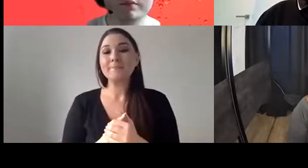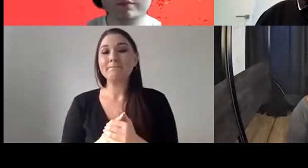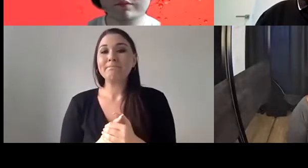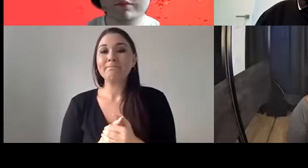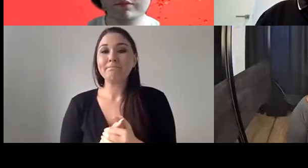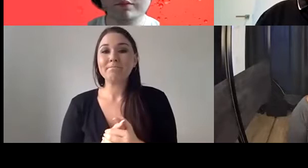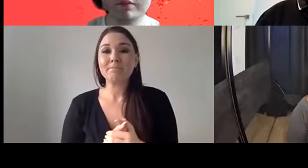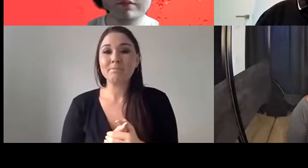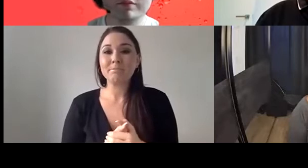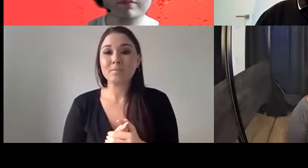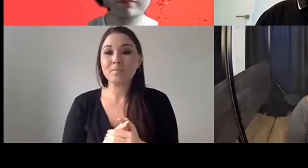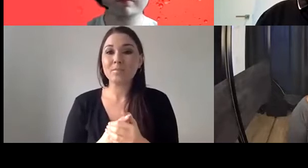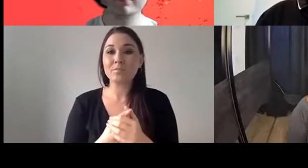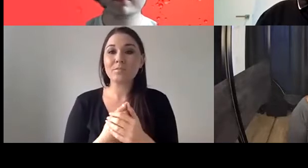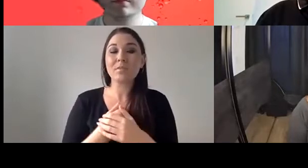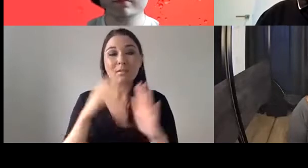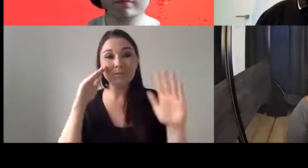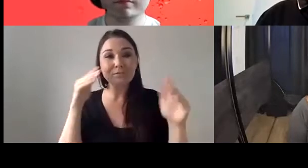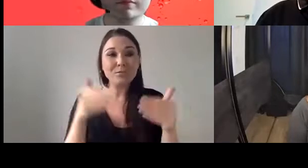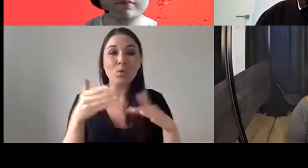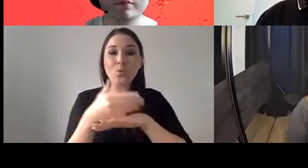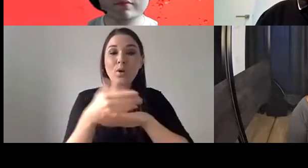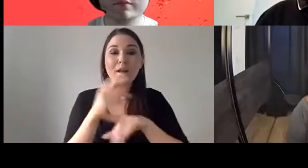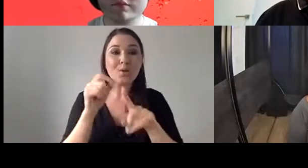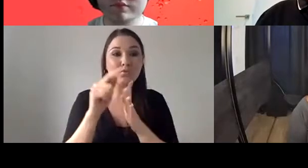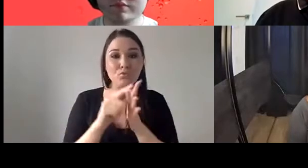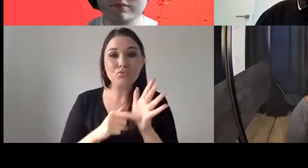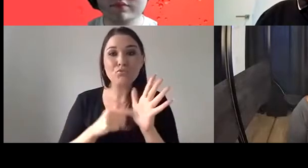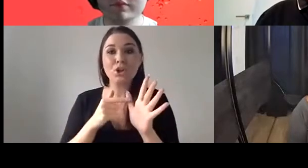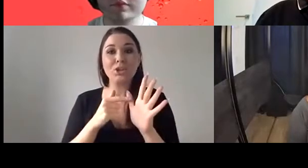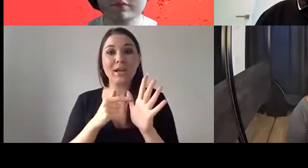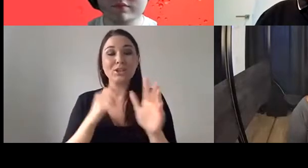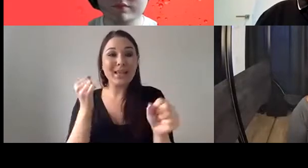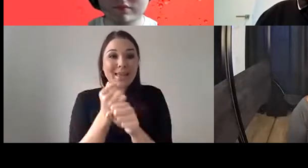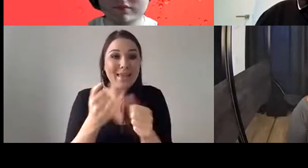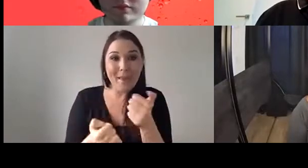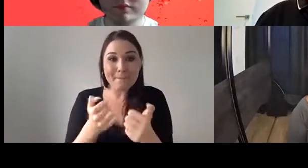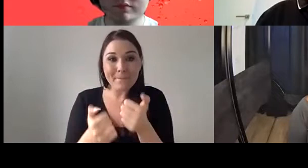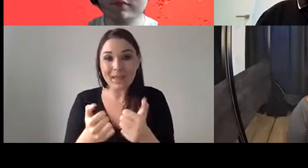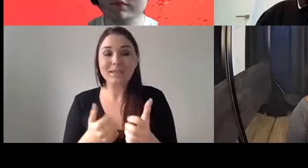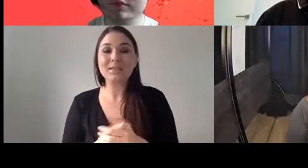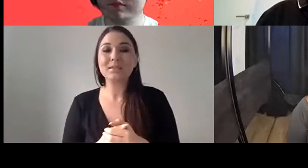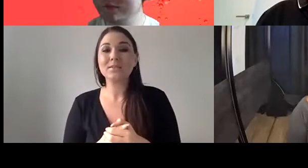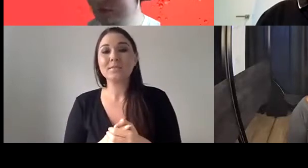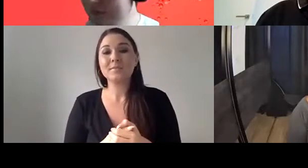in particular Project Borealis, which is an effort to bring Steam gaming to Chromebooks.